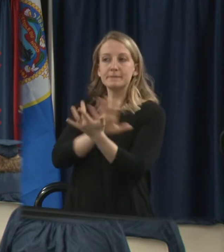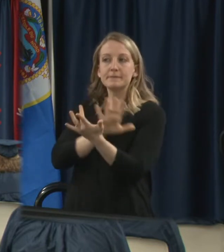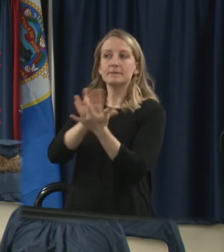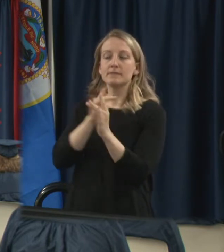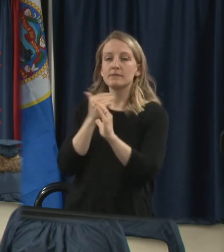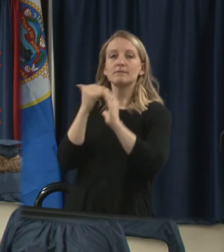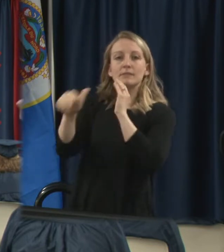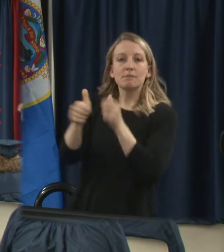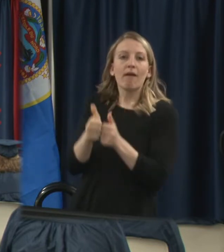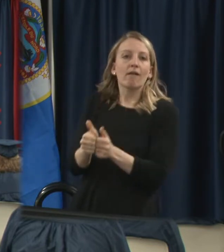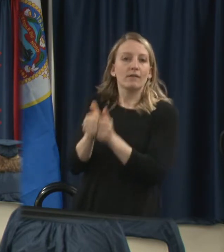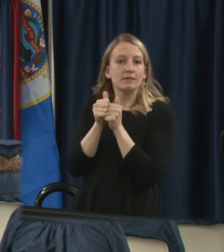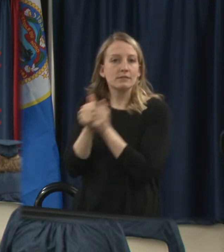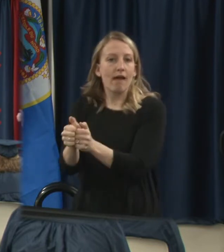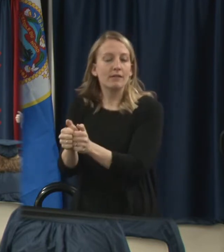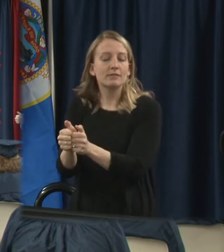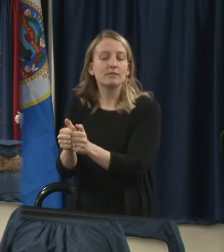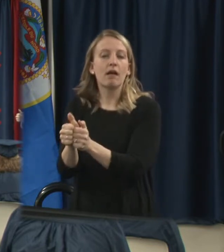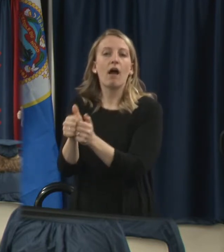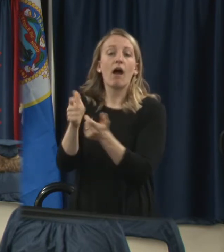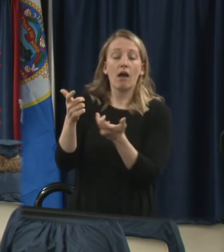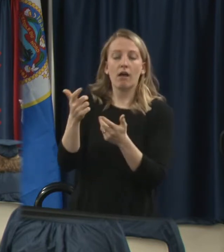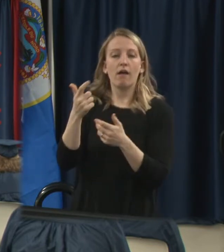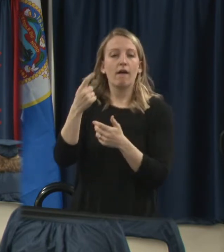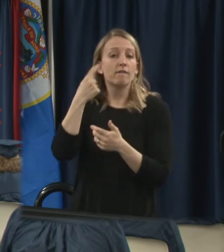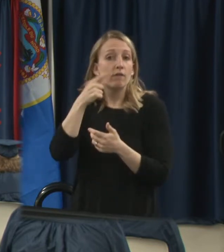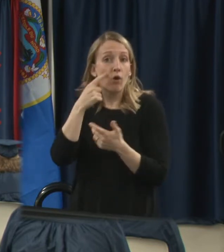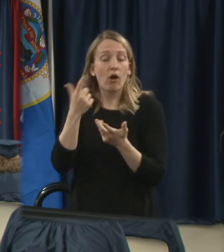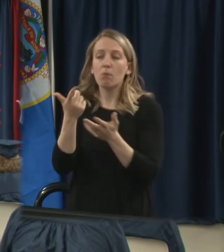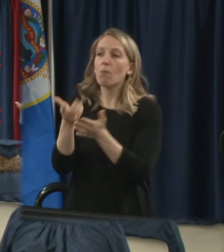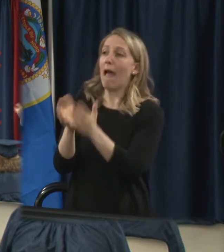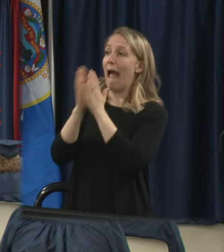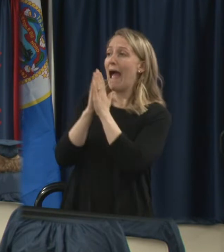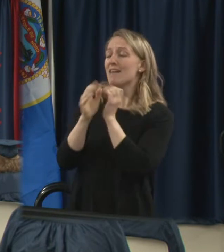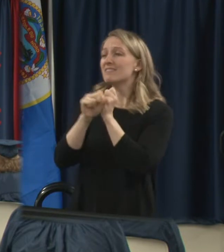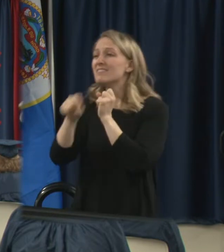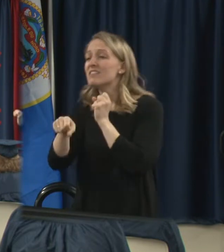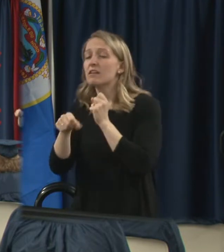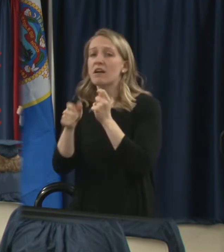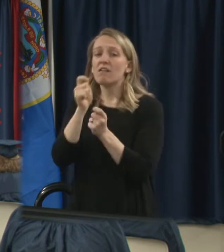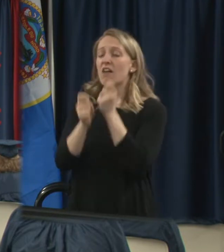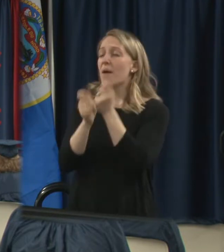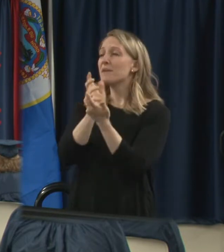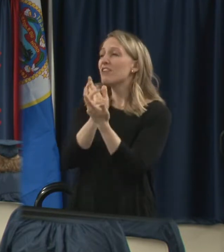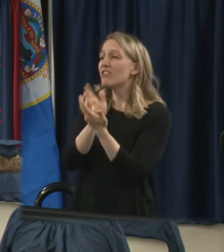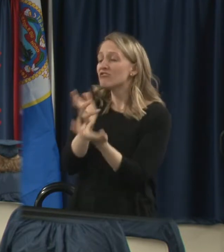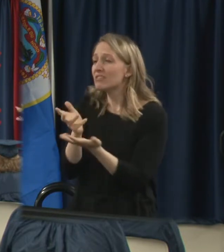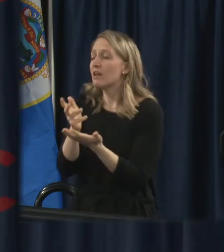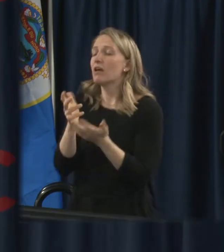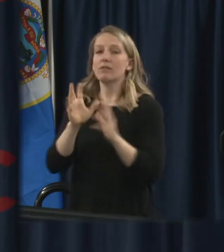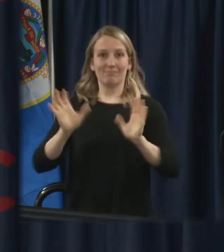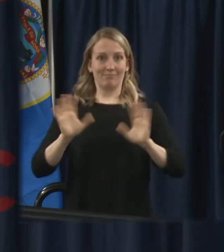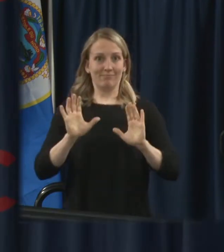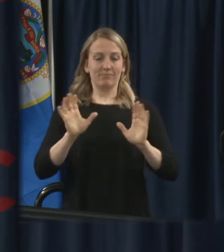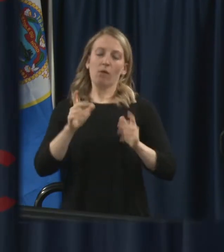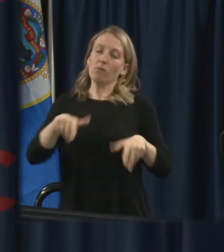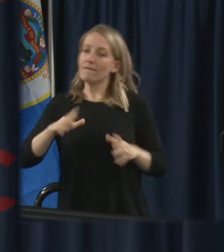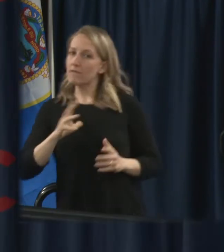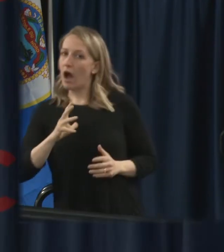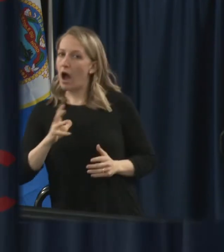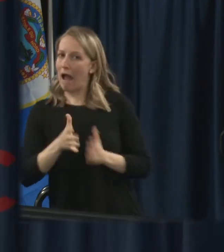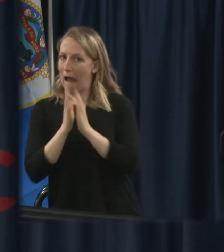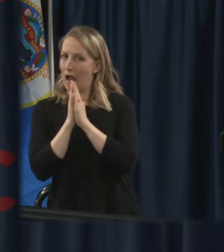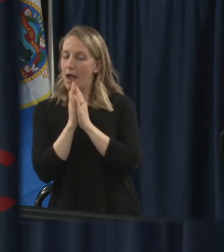email, text messages, not to ask for accommodations or extensions, although that is absolutely fine, but really